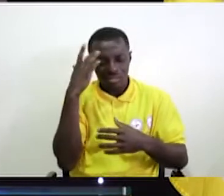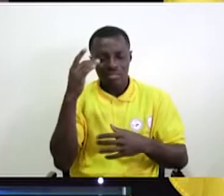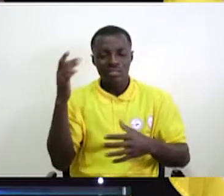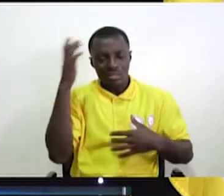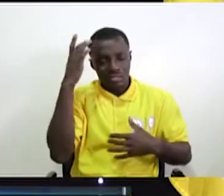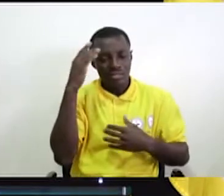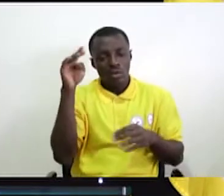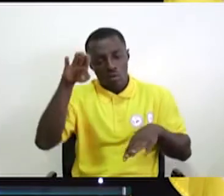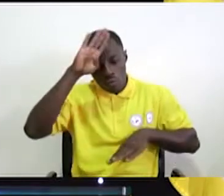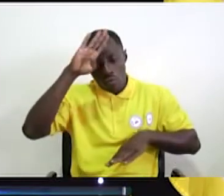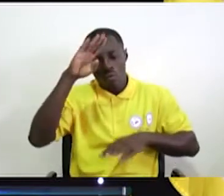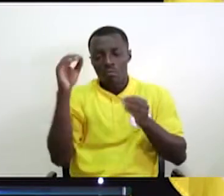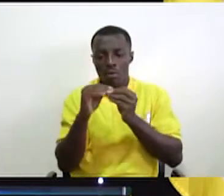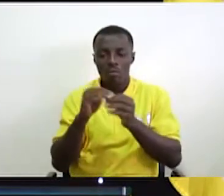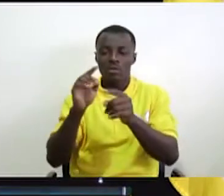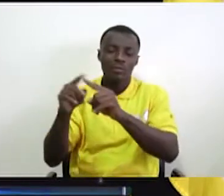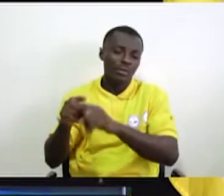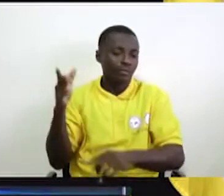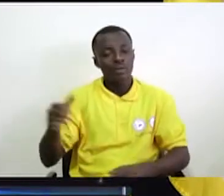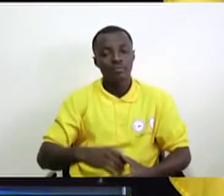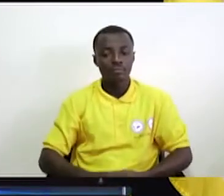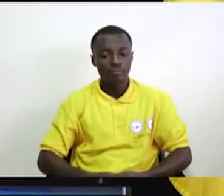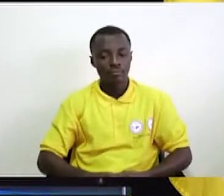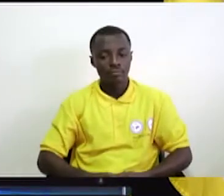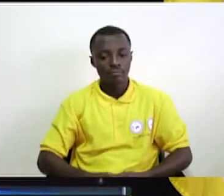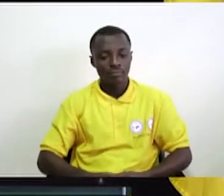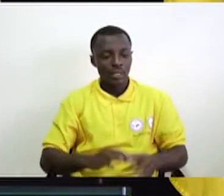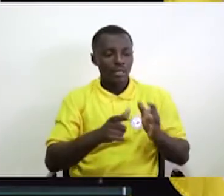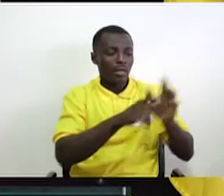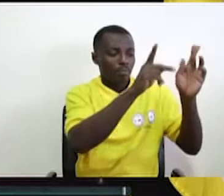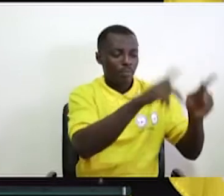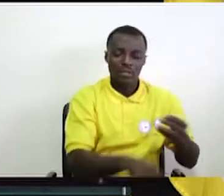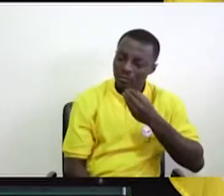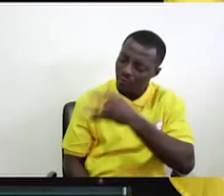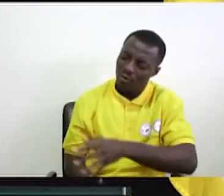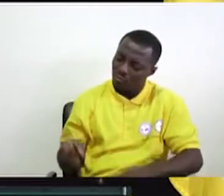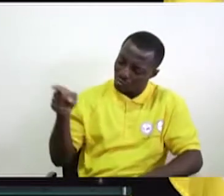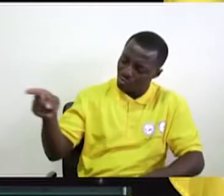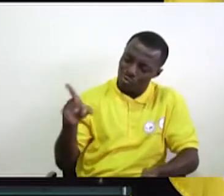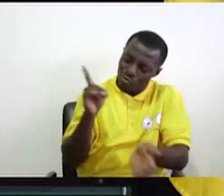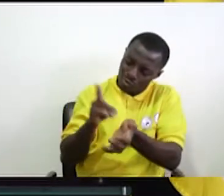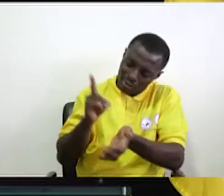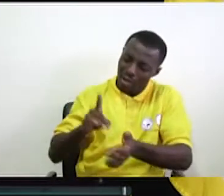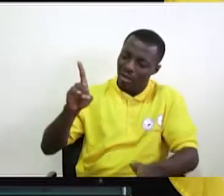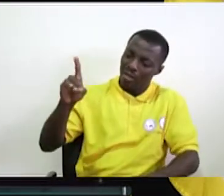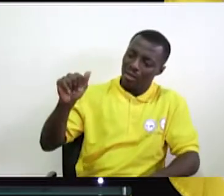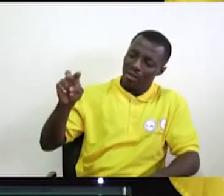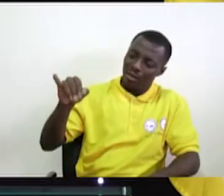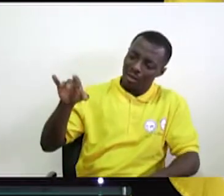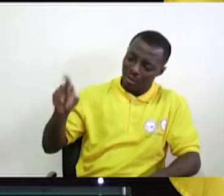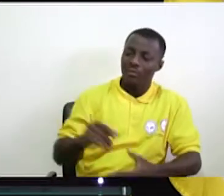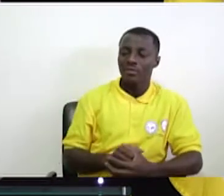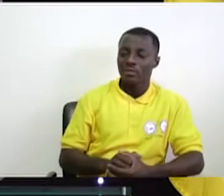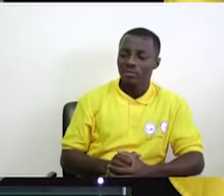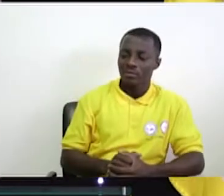ina. Someone once told him, David Livingston. David Livingston. You